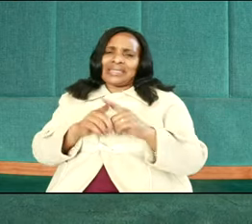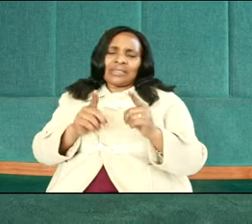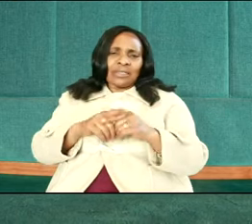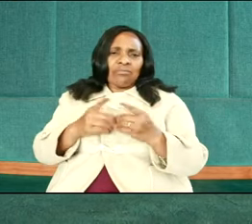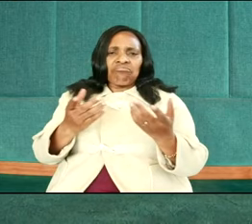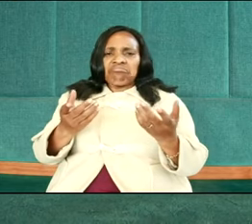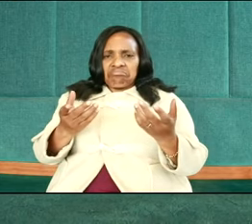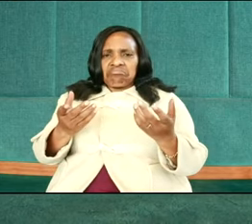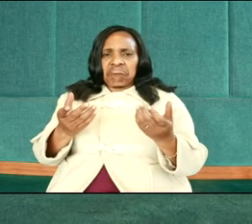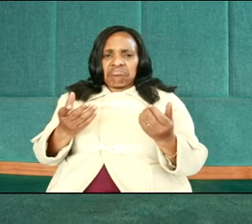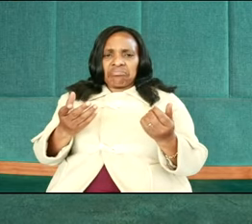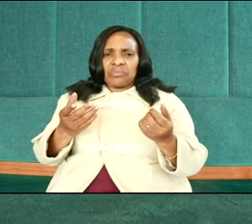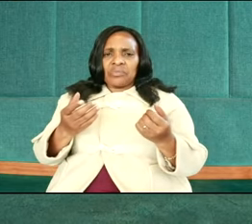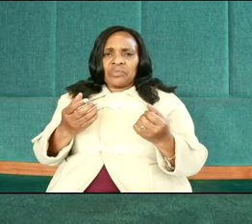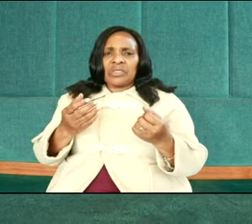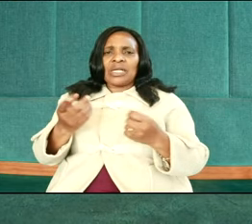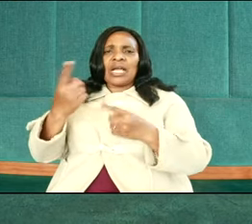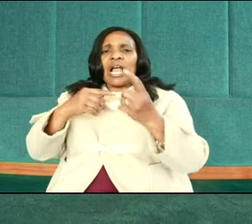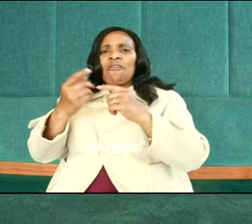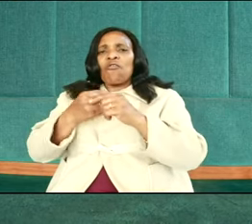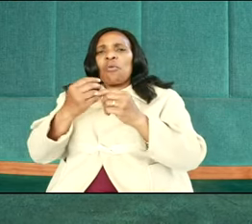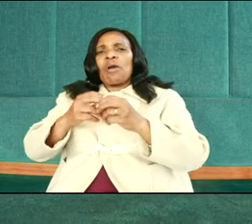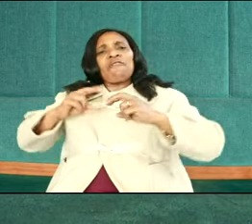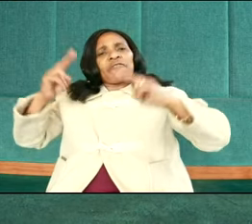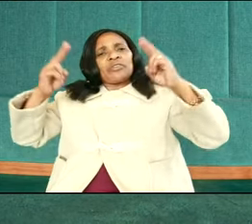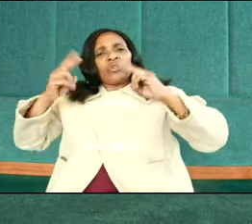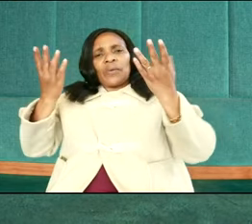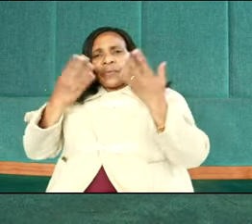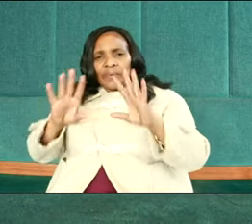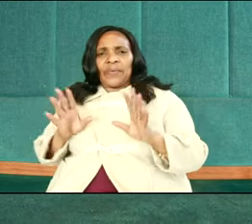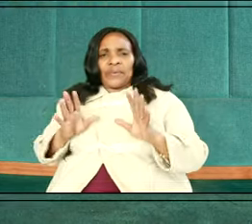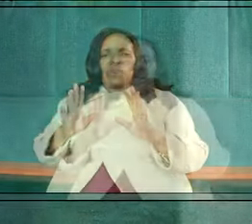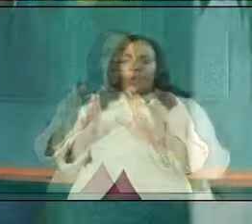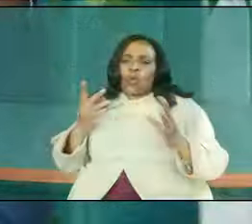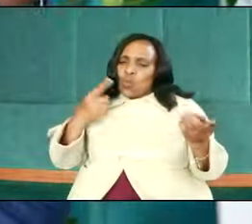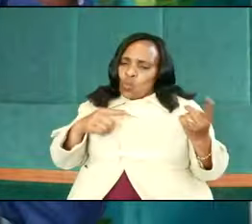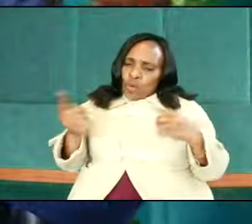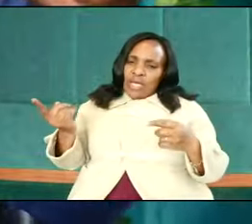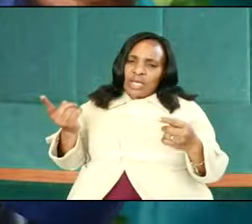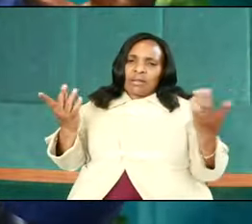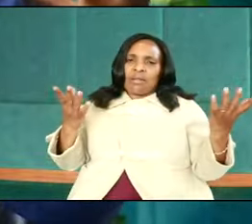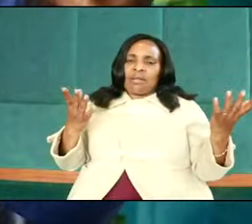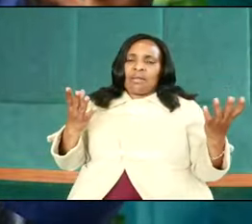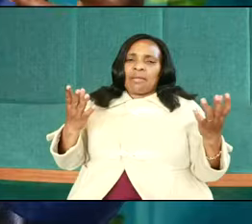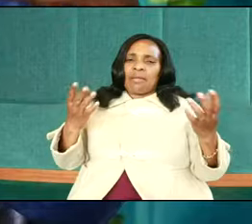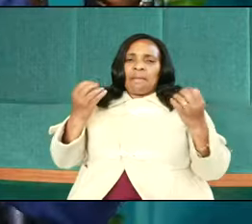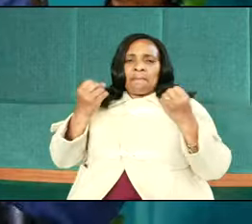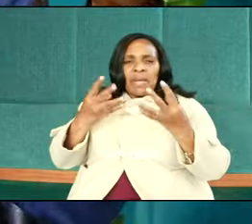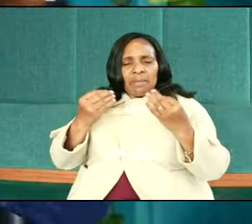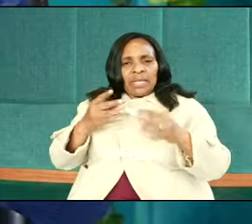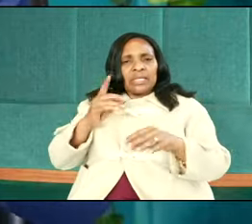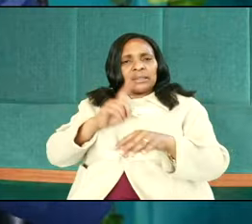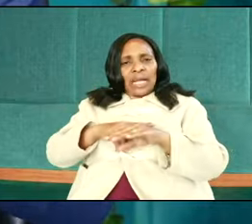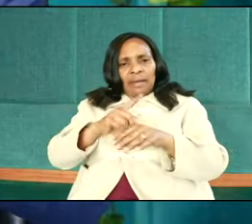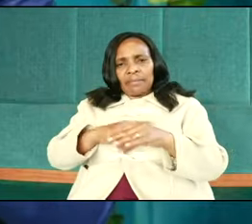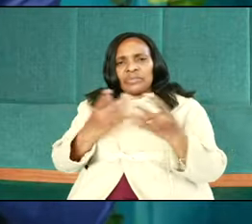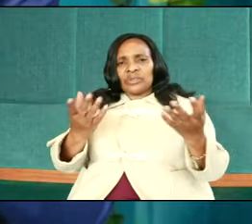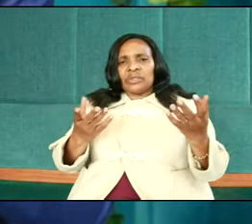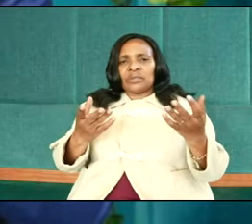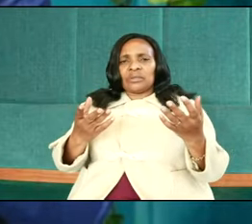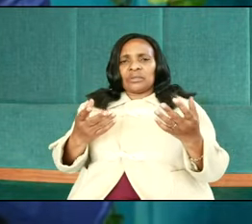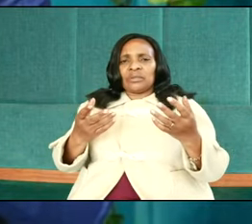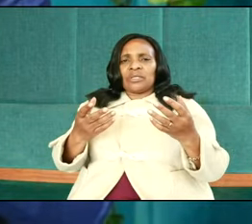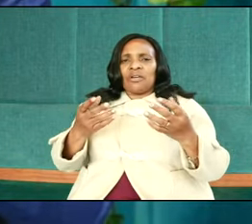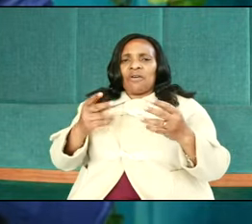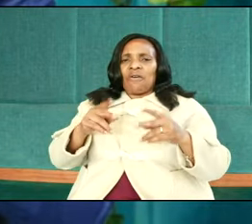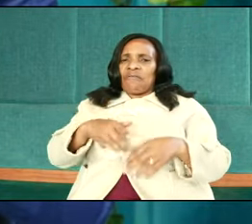he you know, he has just come from a victory. You know, he has just come from winning big time. You know, why it's unreasonable